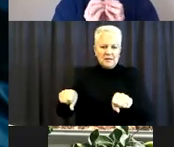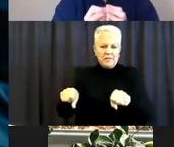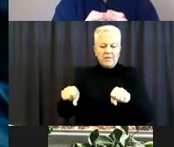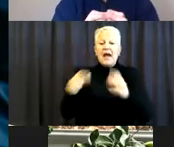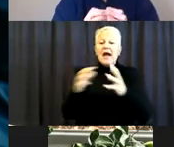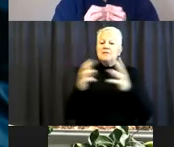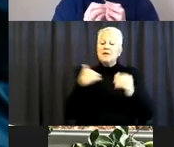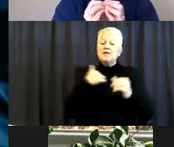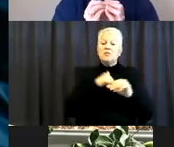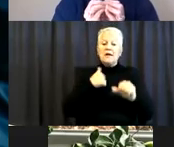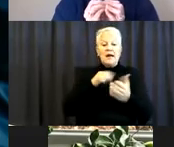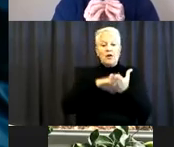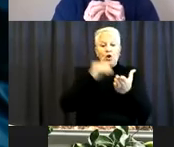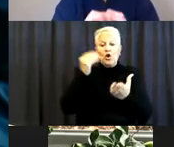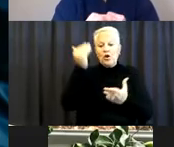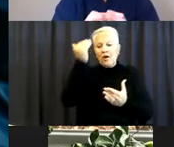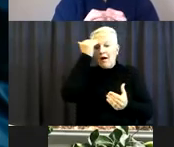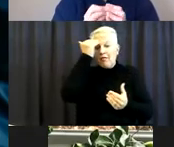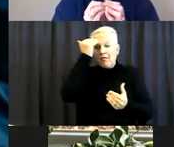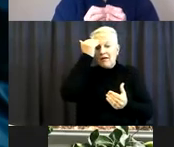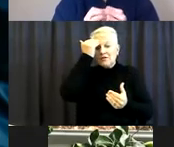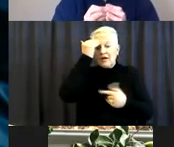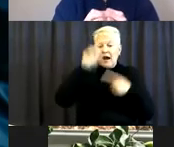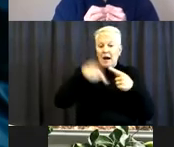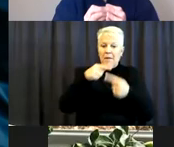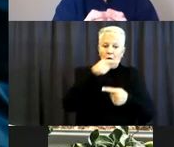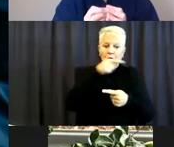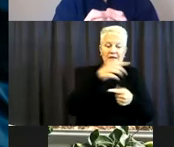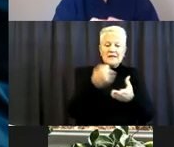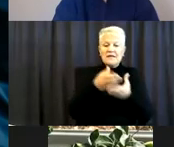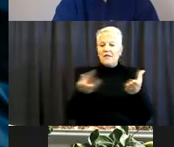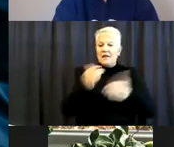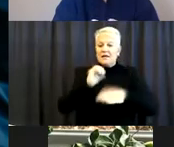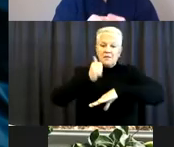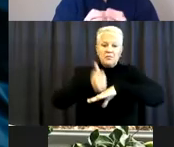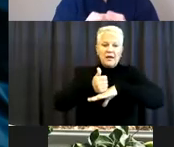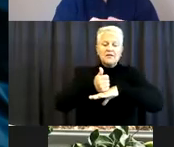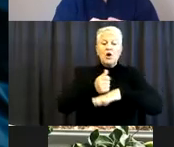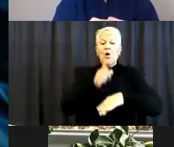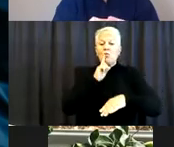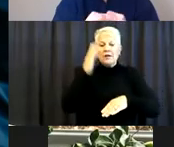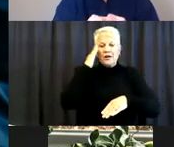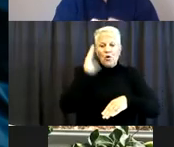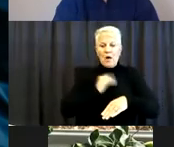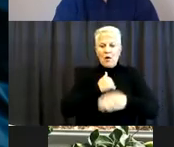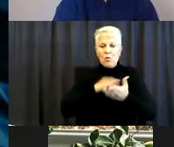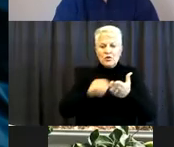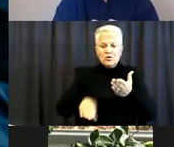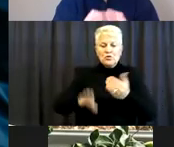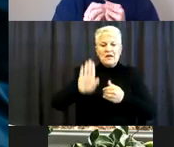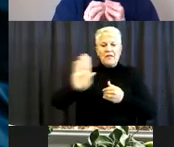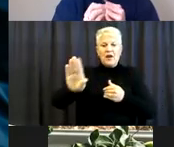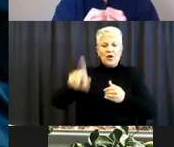can get the knowledge behind this and the things in place and really get to know our students and their needs, what they're telling